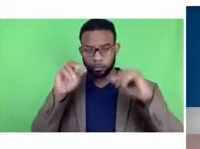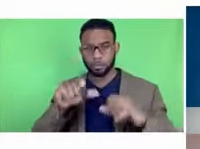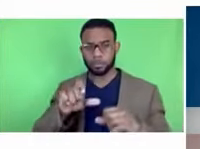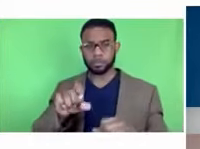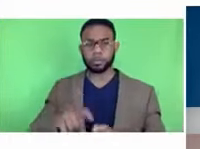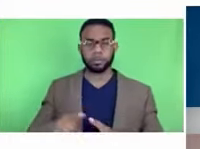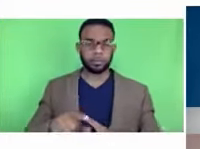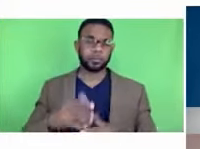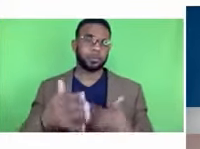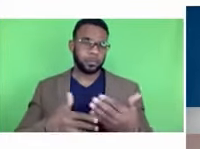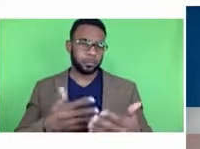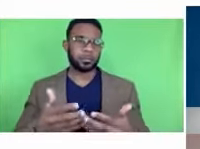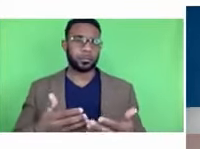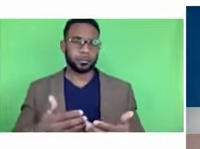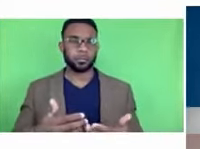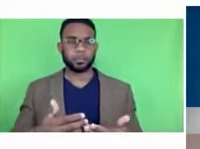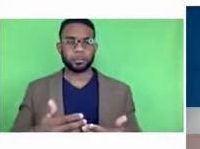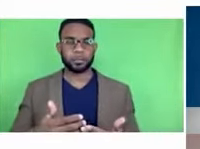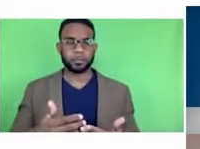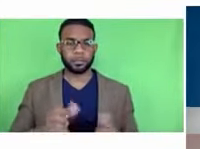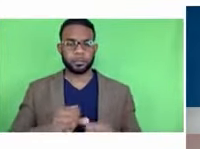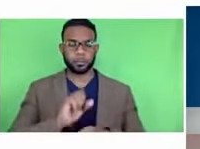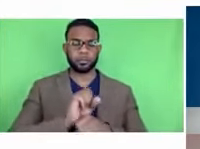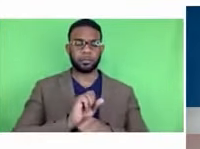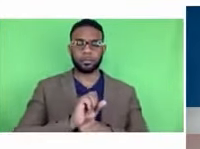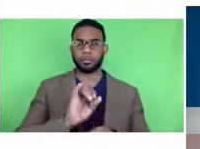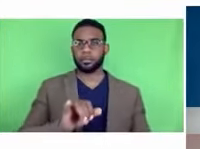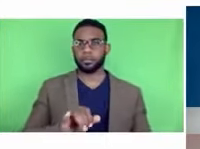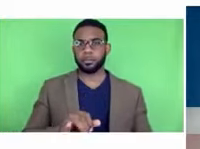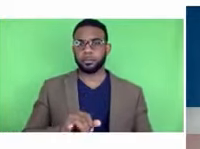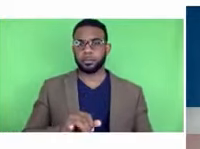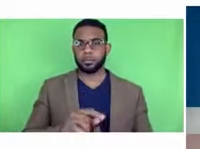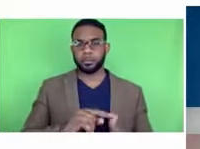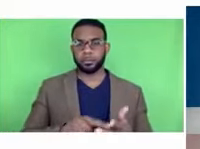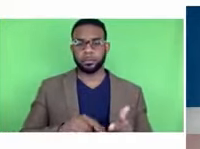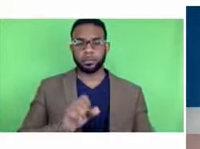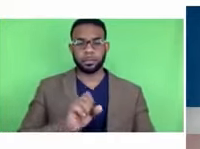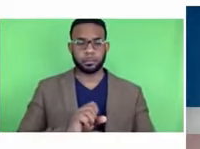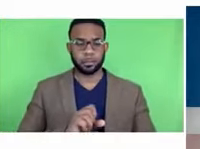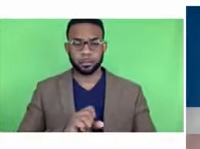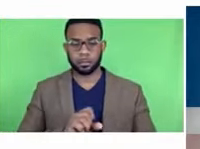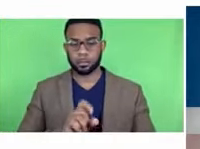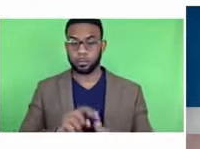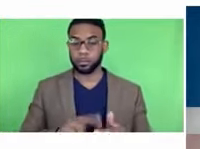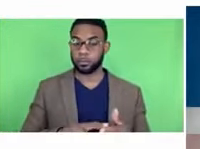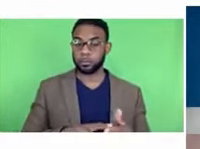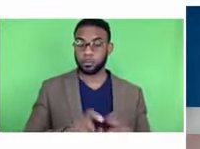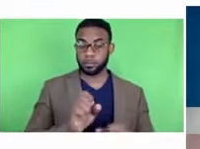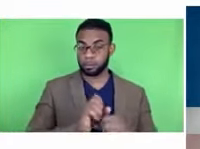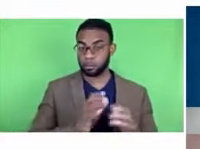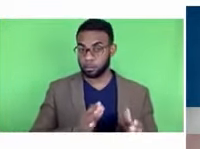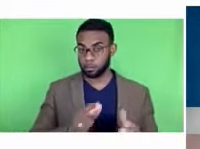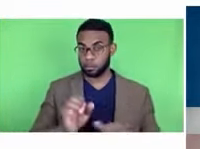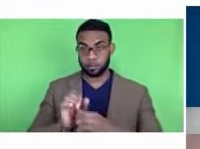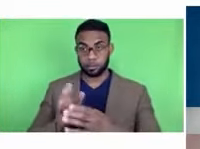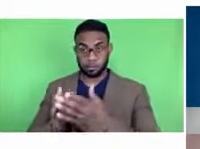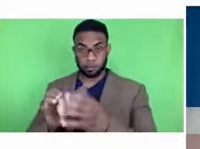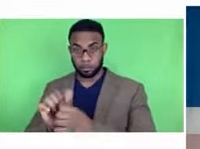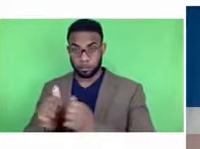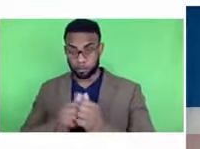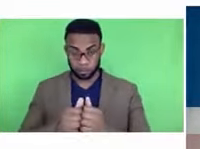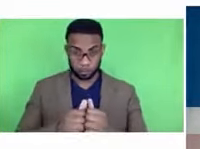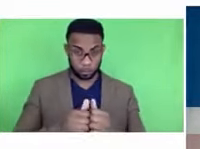So bottom line, with the work that the job or the employee and the employer worked together,